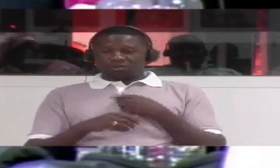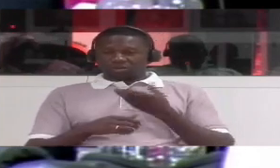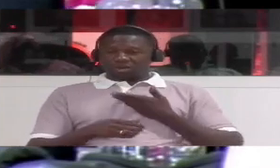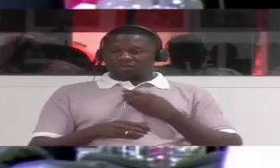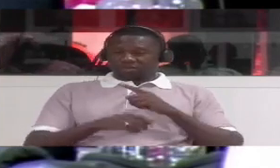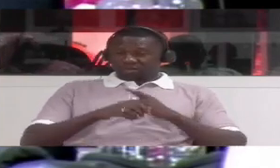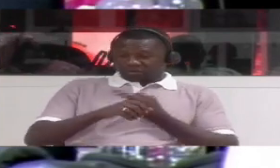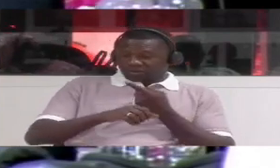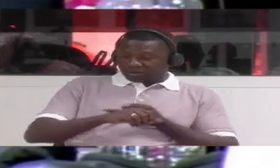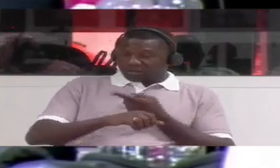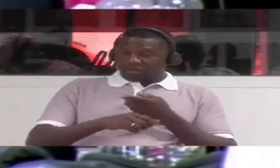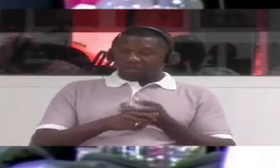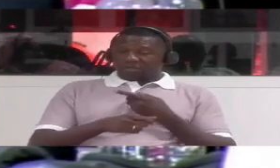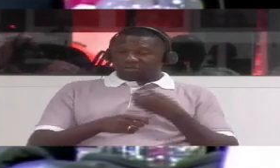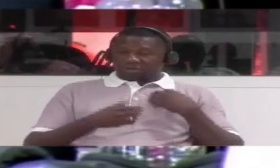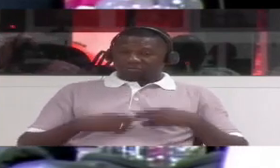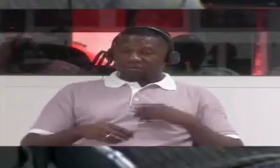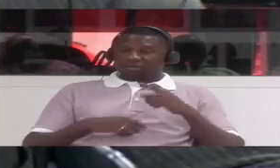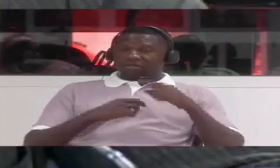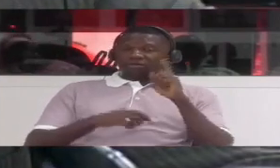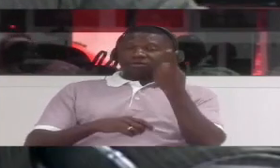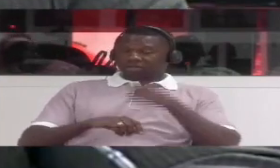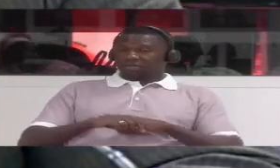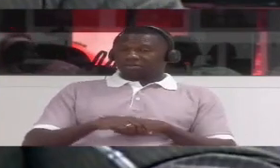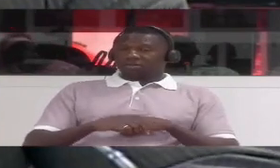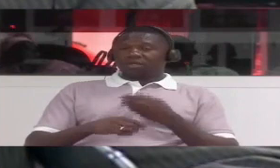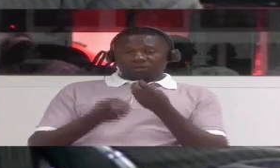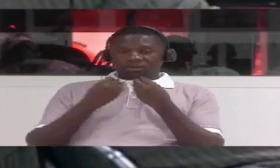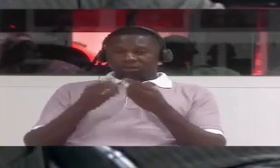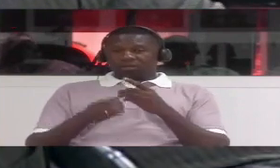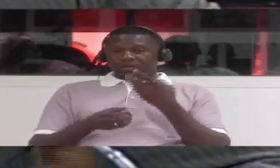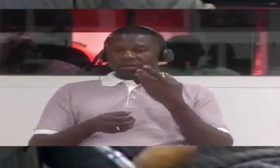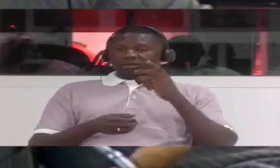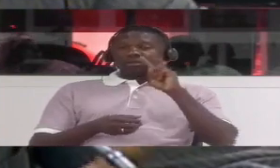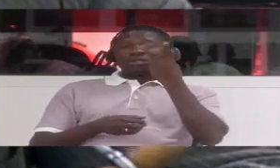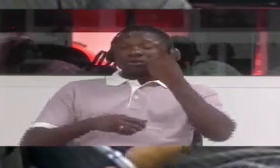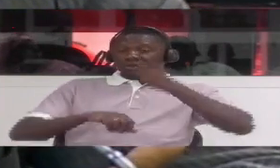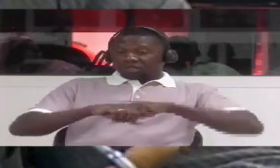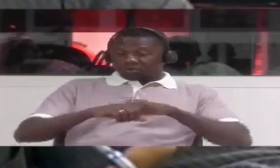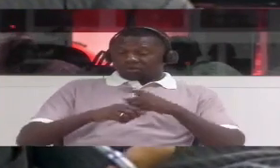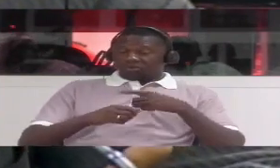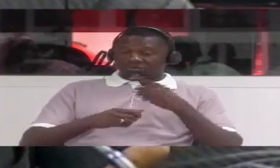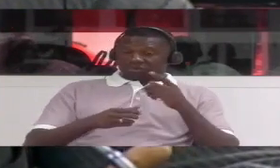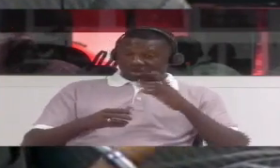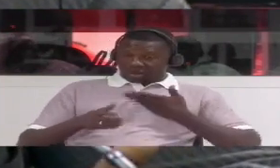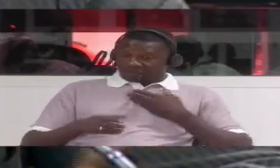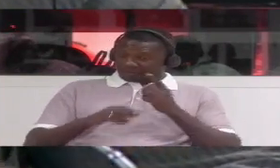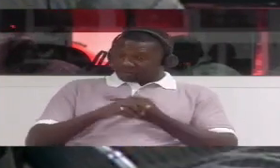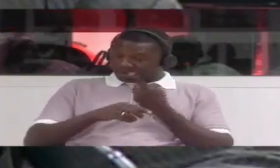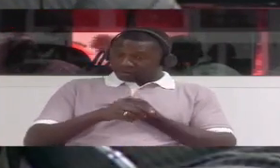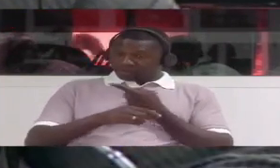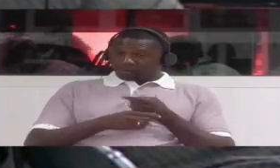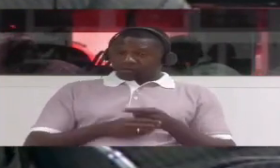if you suffered any injuries after the second time, the second incident of torture? Of course, there was the head. The second